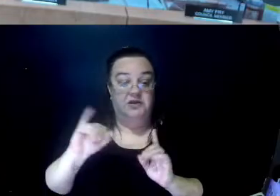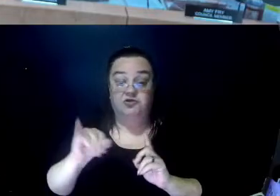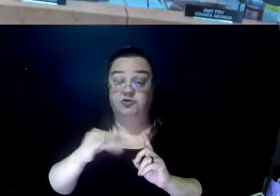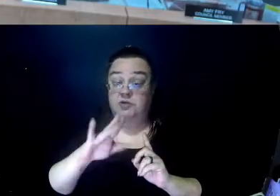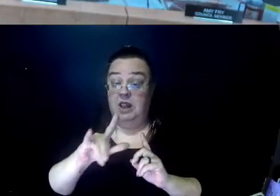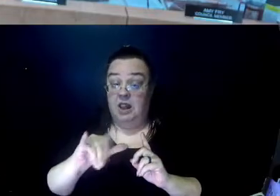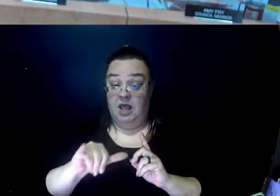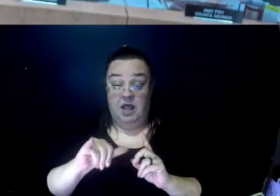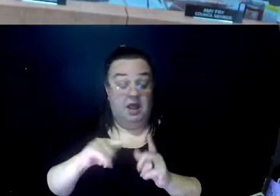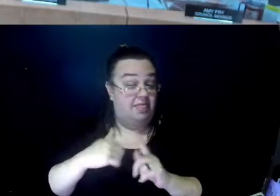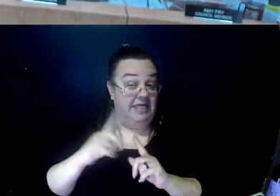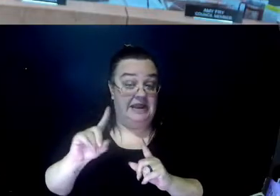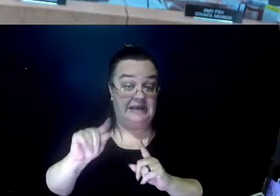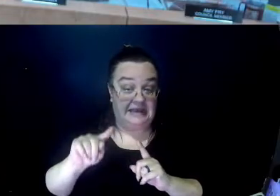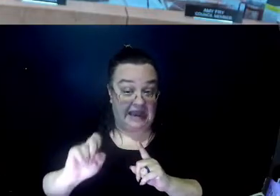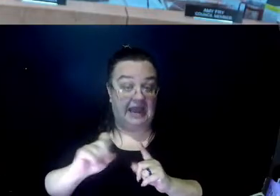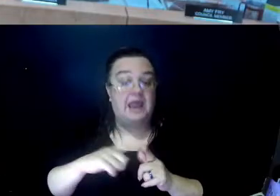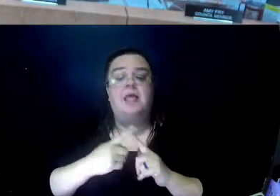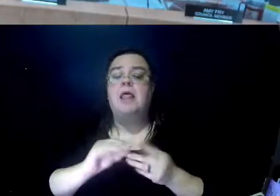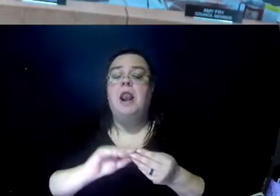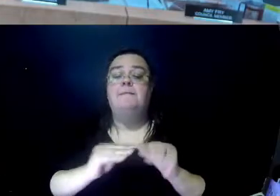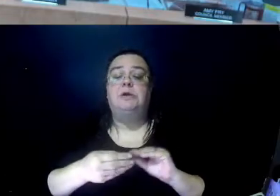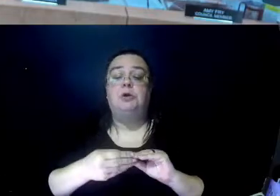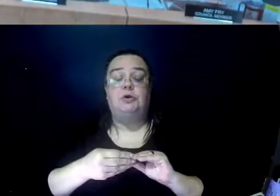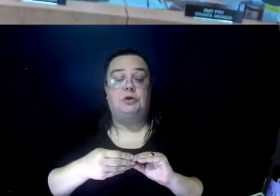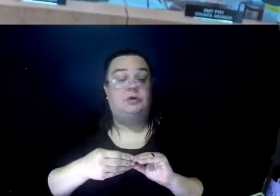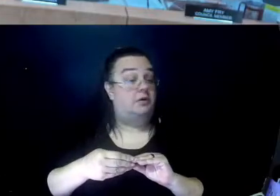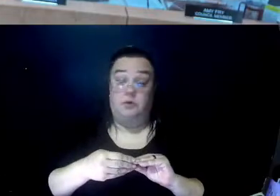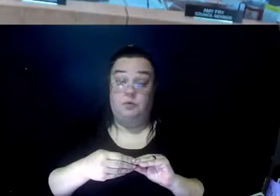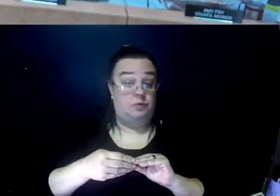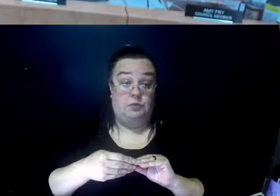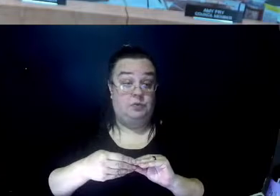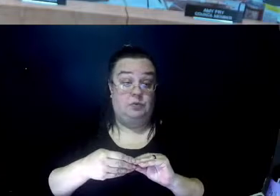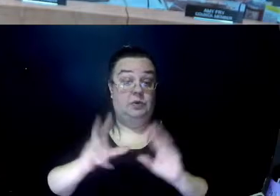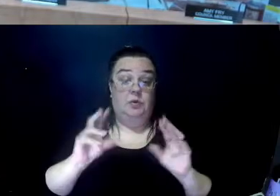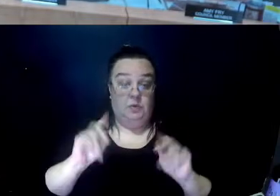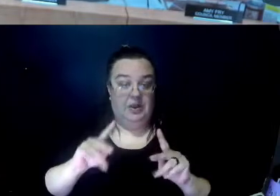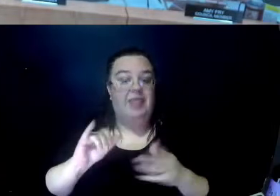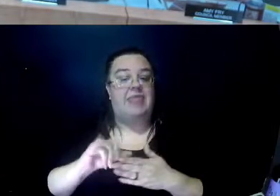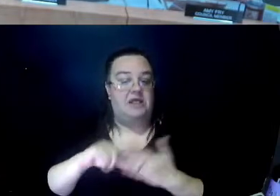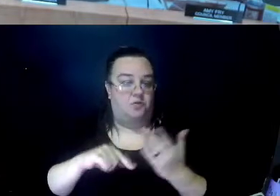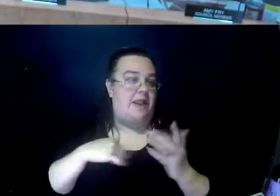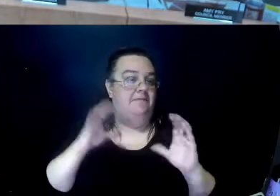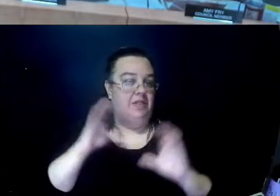July, and then a date, and then a number. No? Okay, that's what I'm looking for.